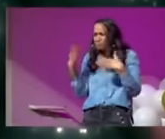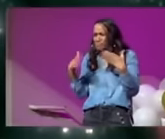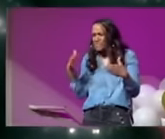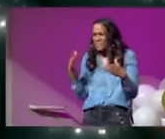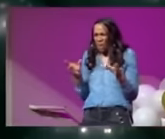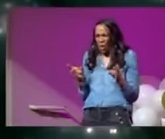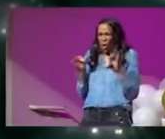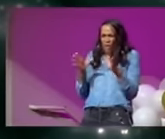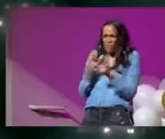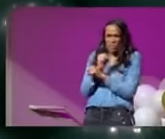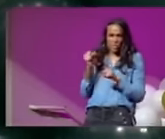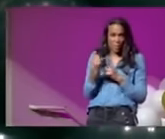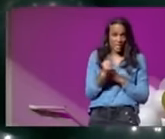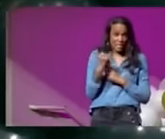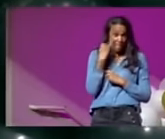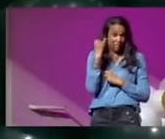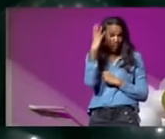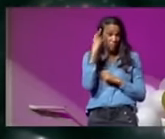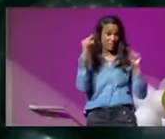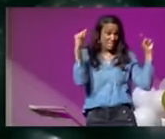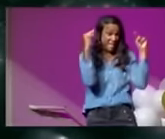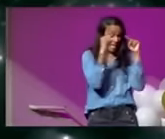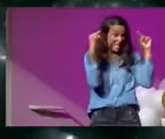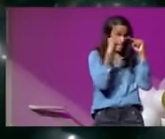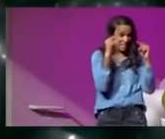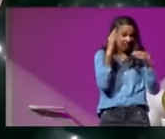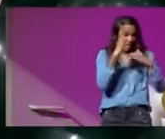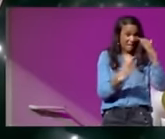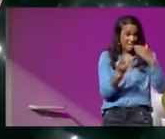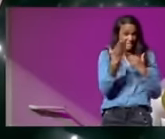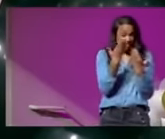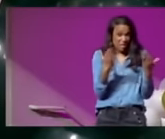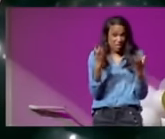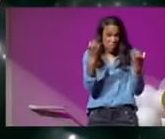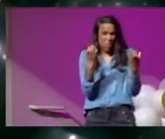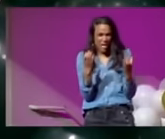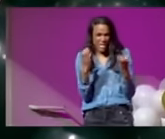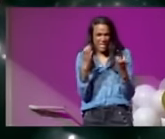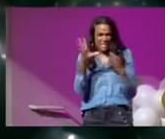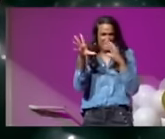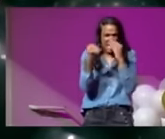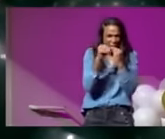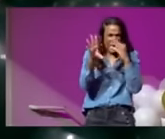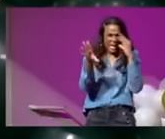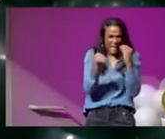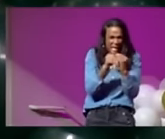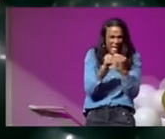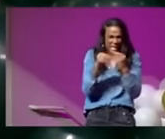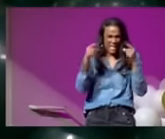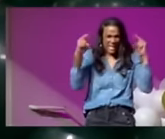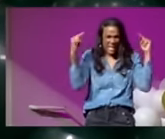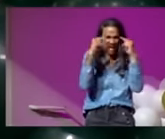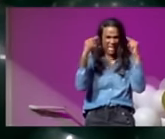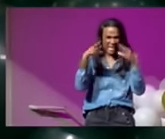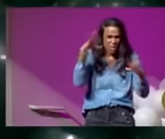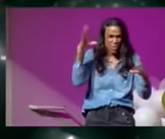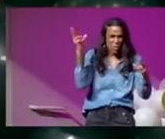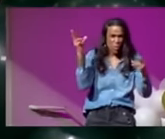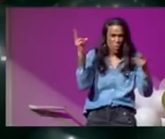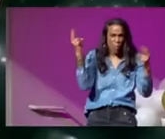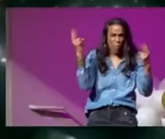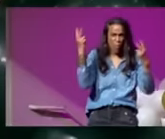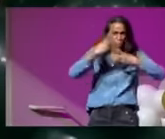a headache, the last thing you need is to have it compounded by noises. And